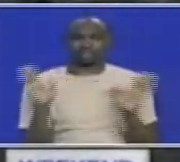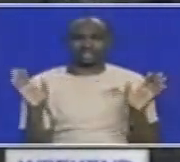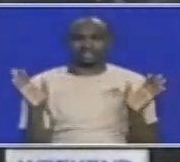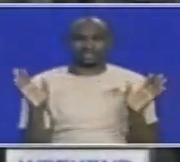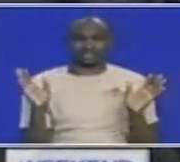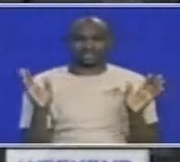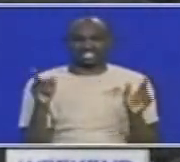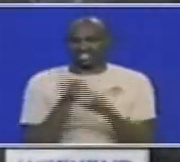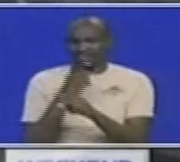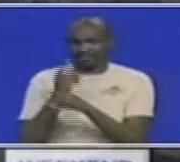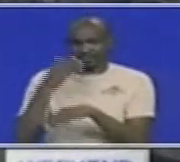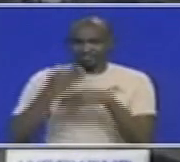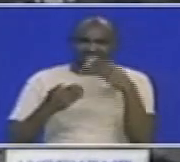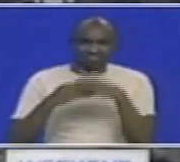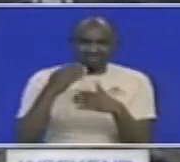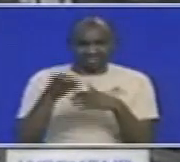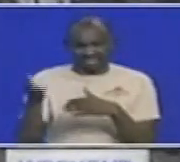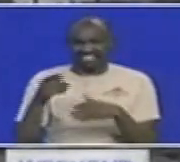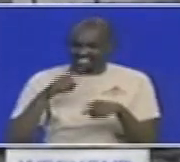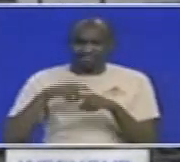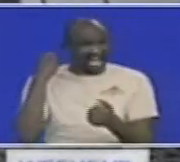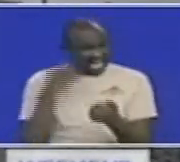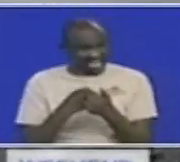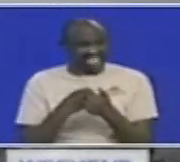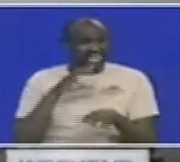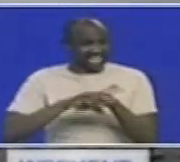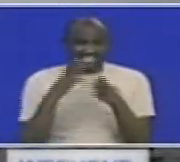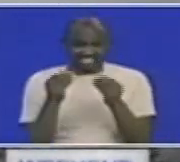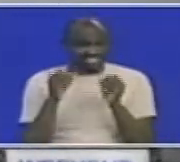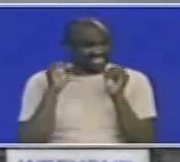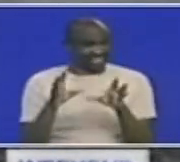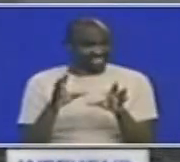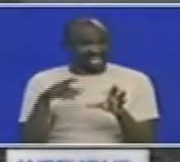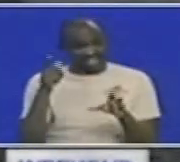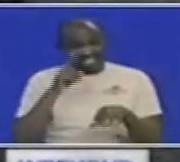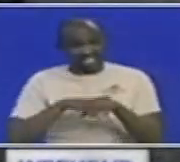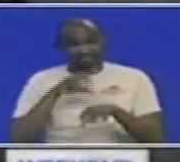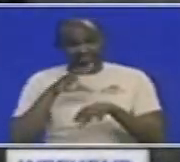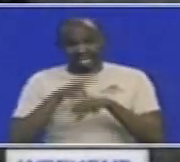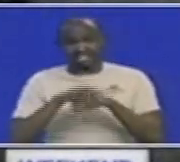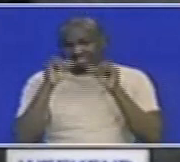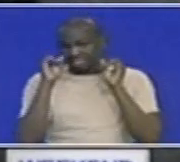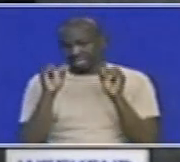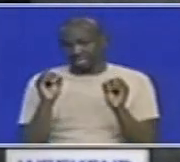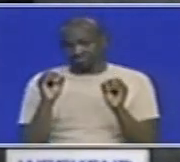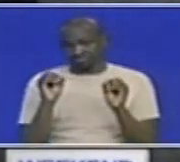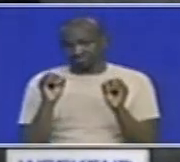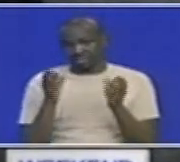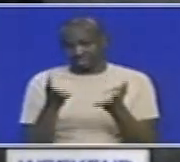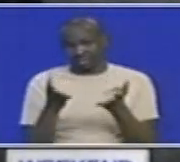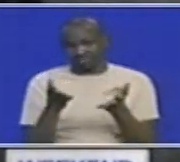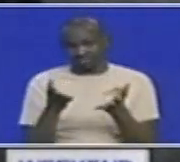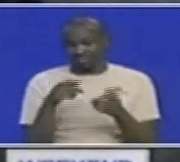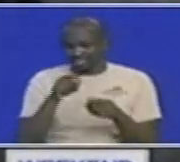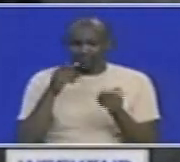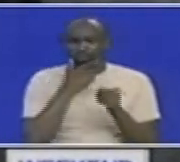construction sites. Even this is hard to come by. Sometimes he gets, other times he wonders what he will take back